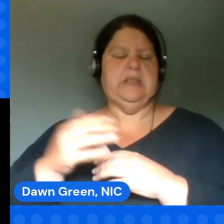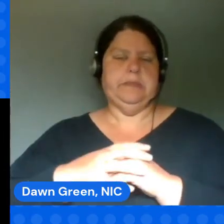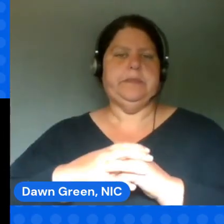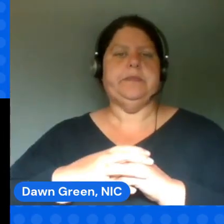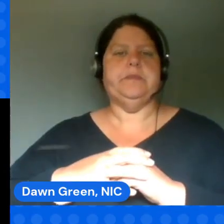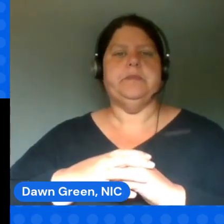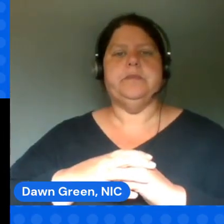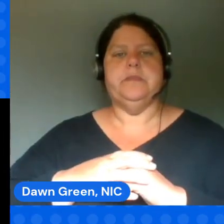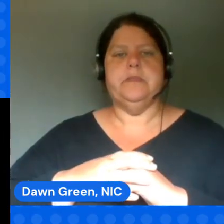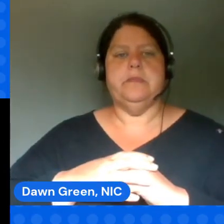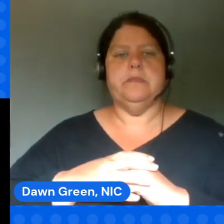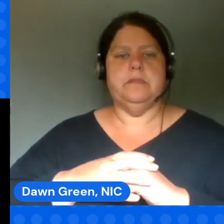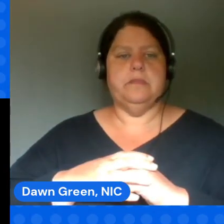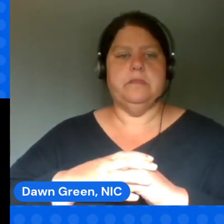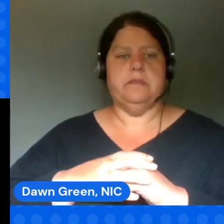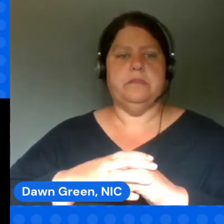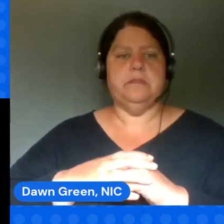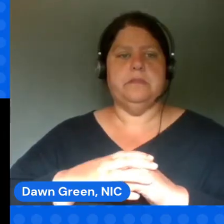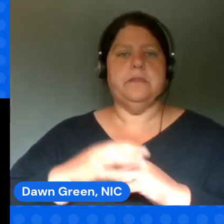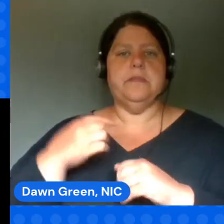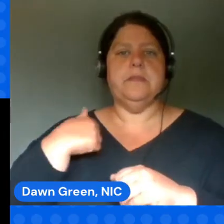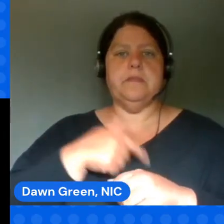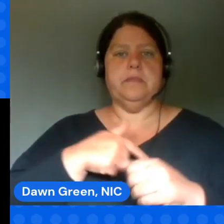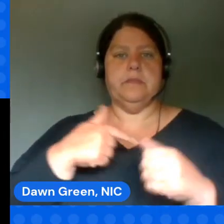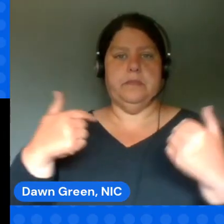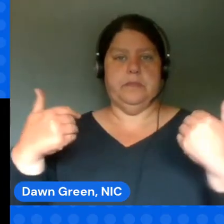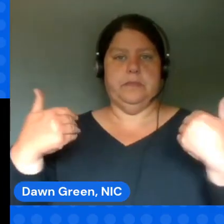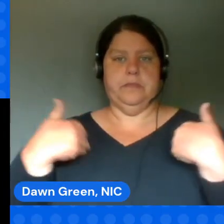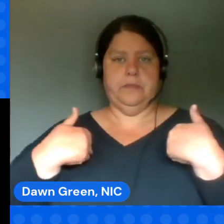Um, and so we have this